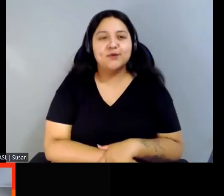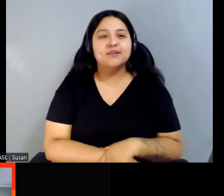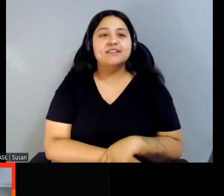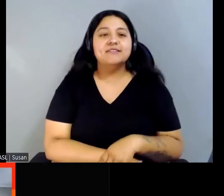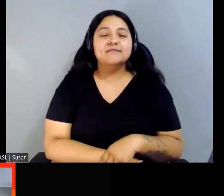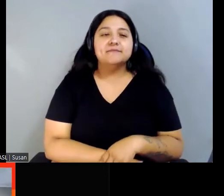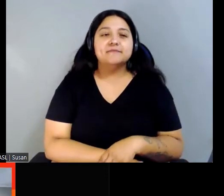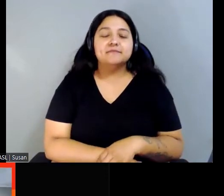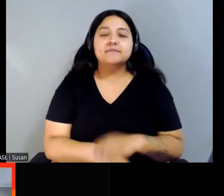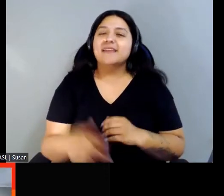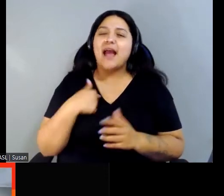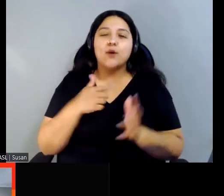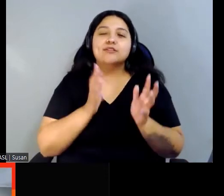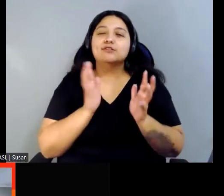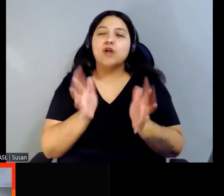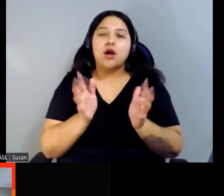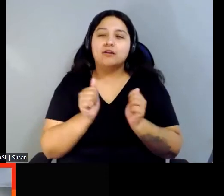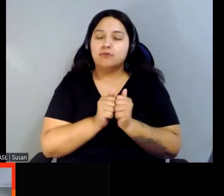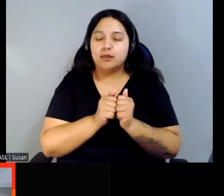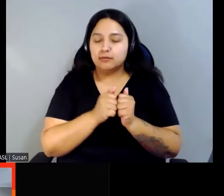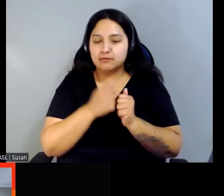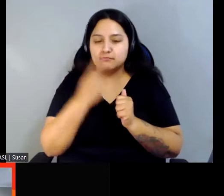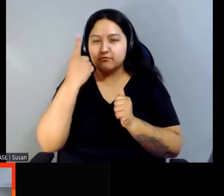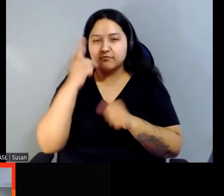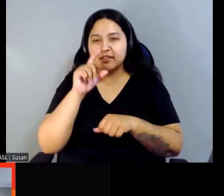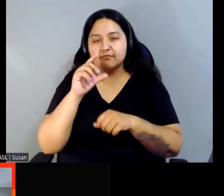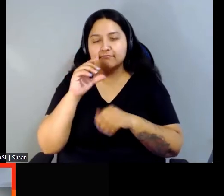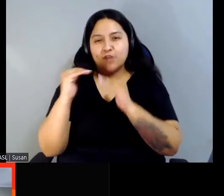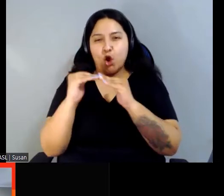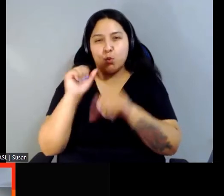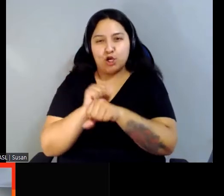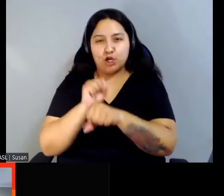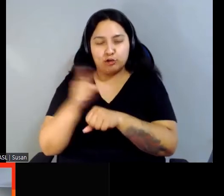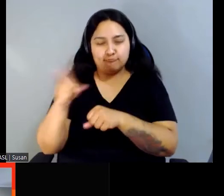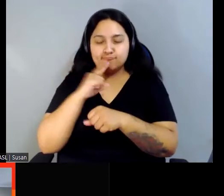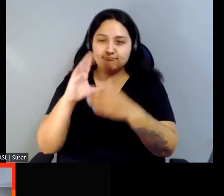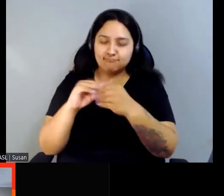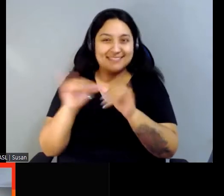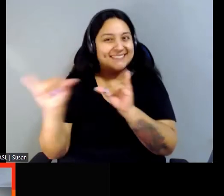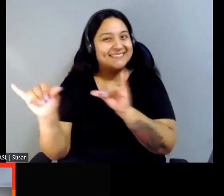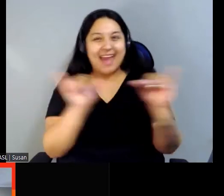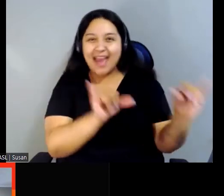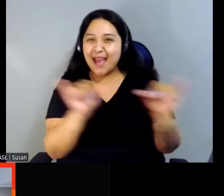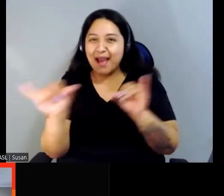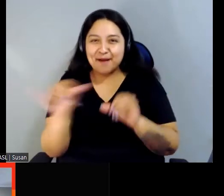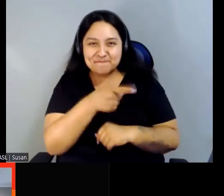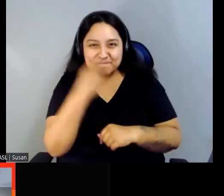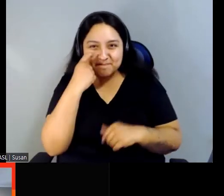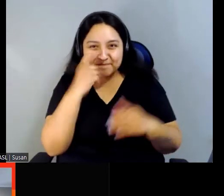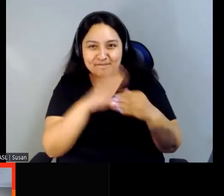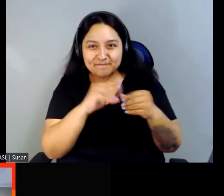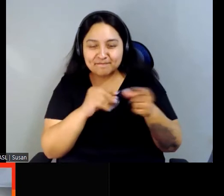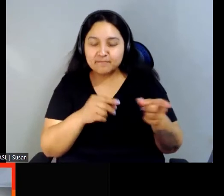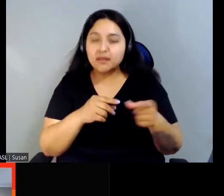because I was talking to a coworker about this, and she said same thing you just said. And she also said, you know, it's a long-term